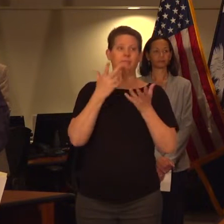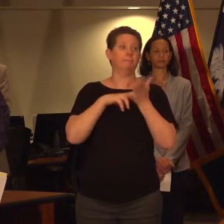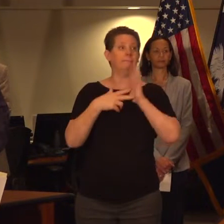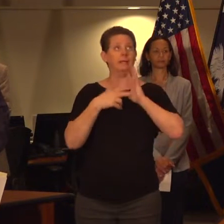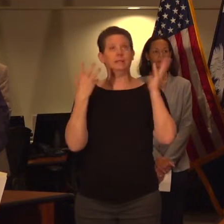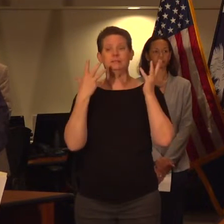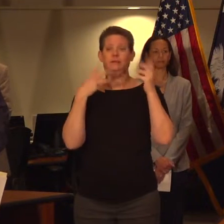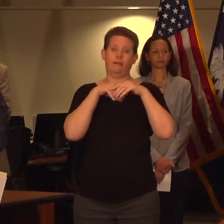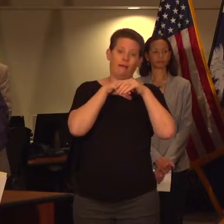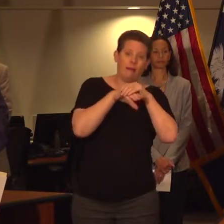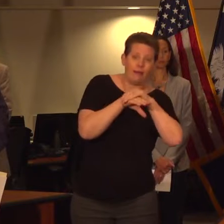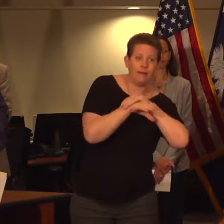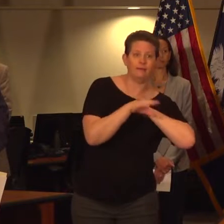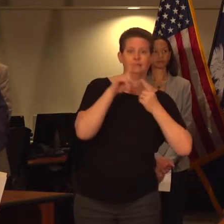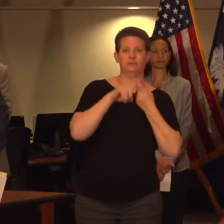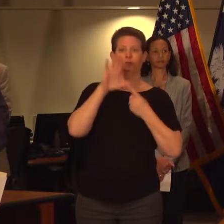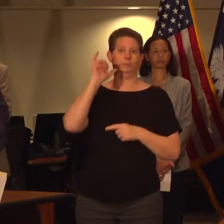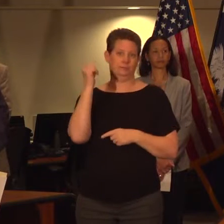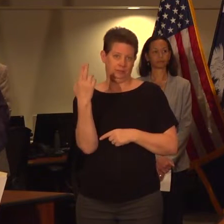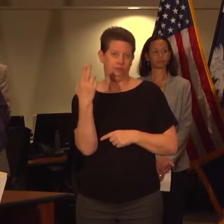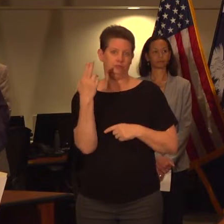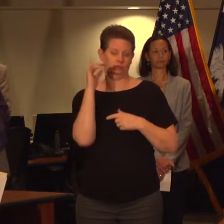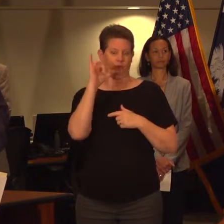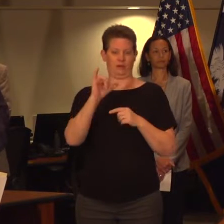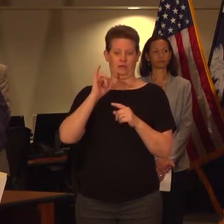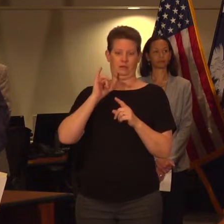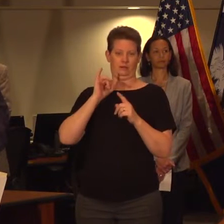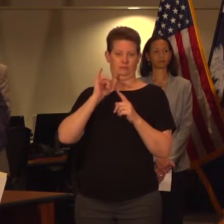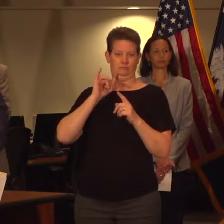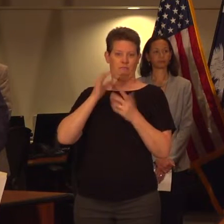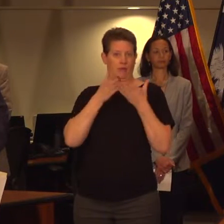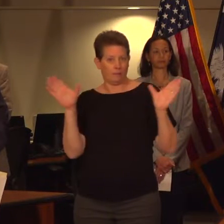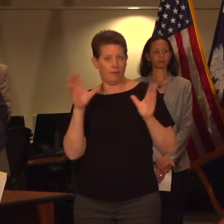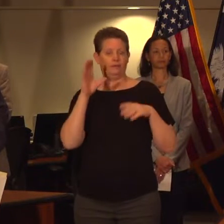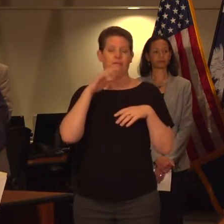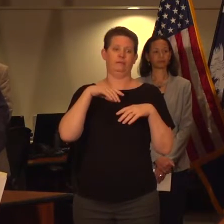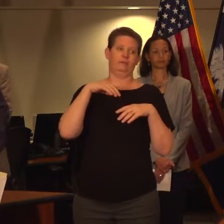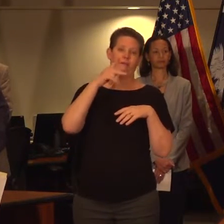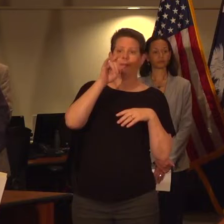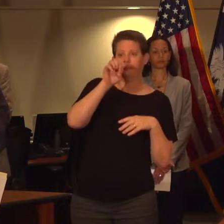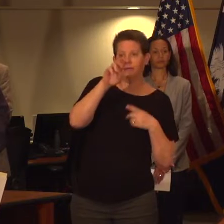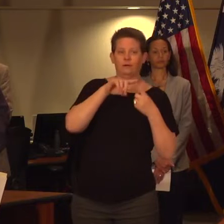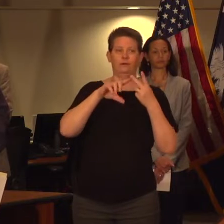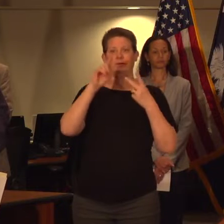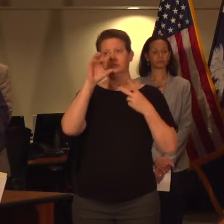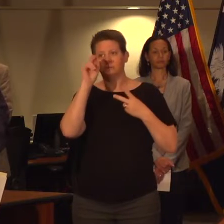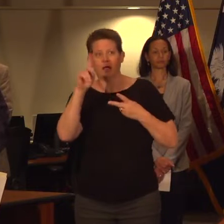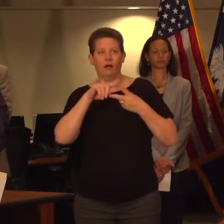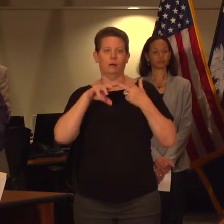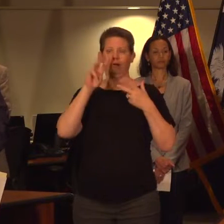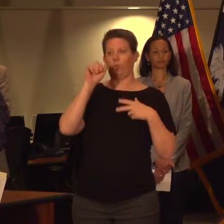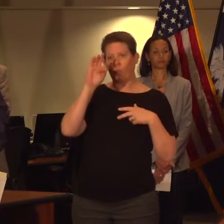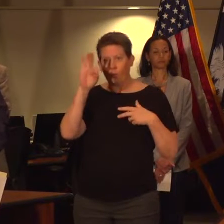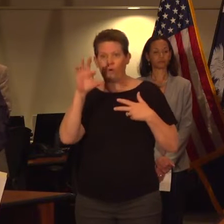access, that is the government-owned access to those beaches, as well as to the piers, the docks, the wharfs, or the ramps in